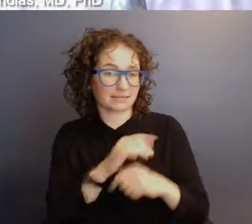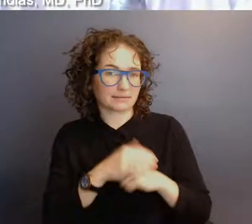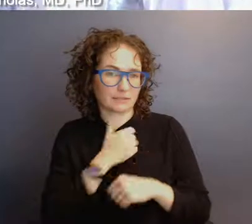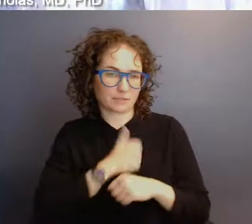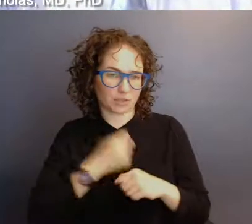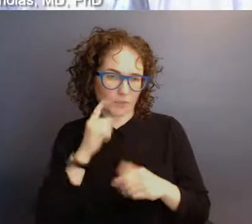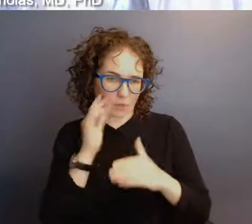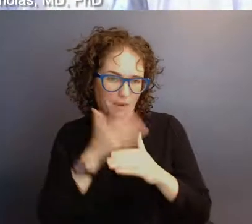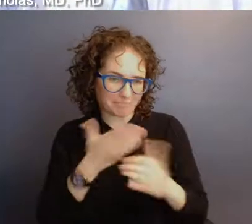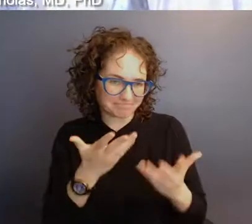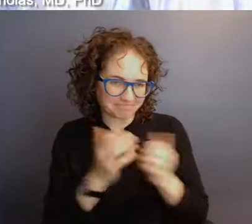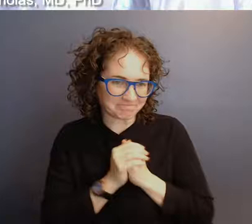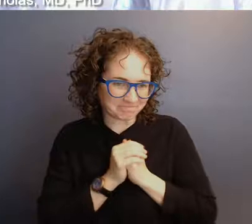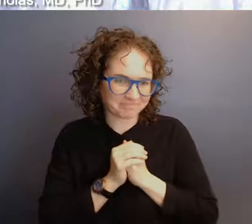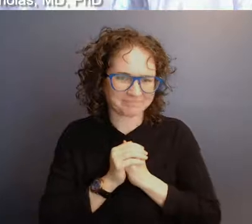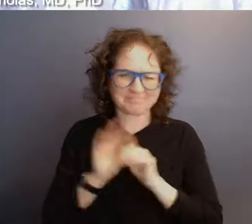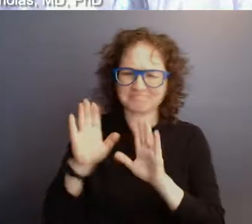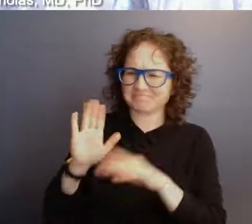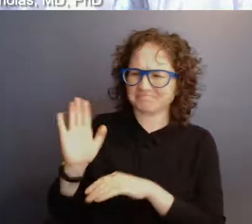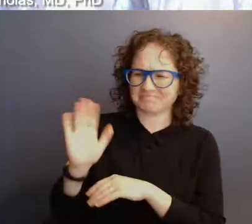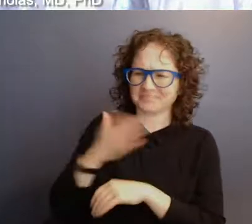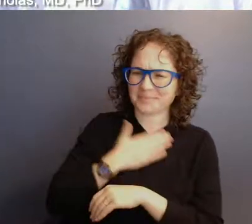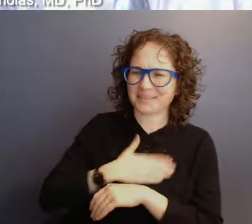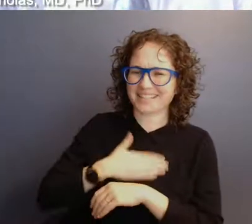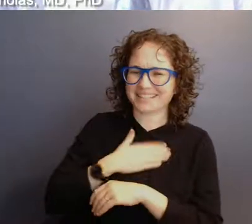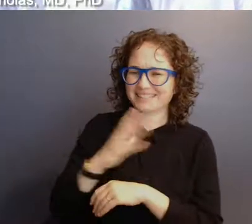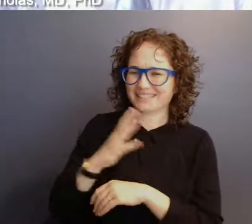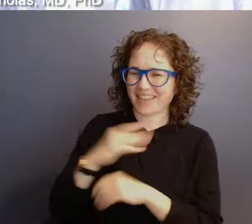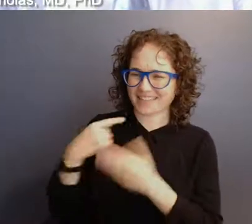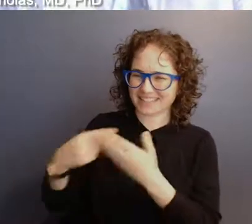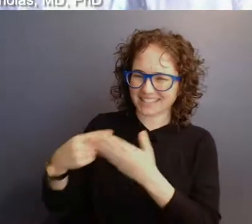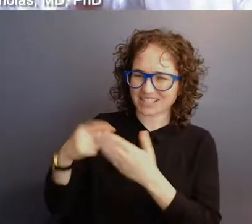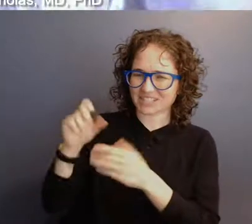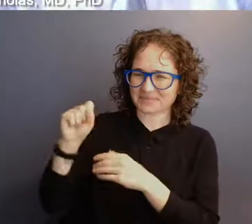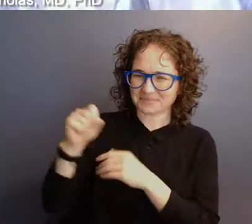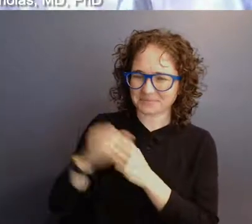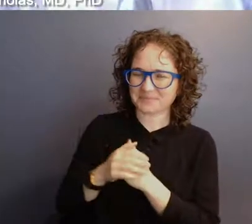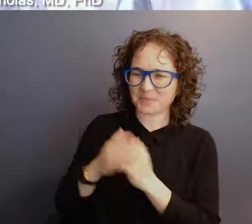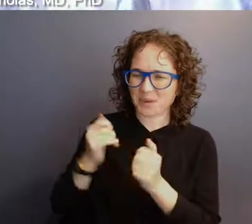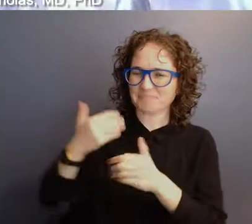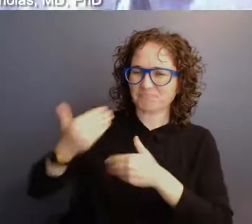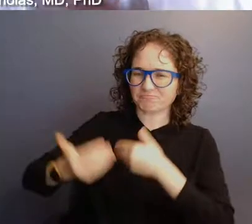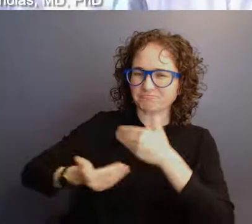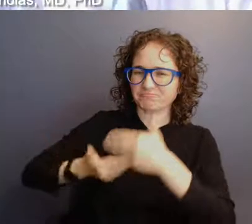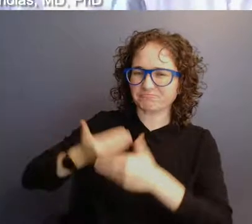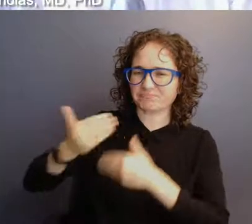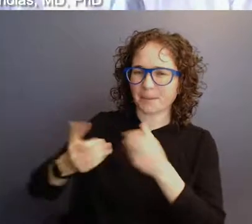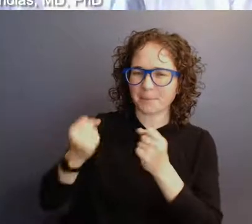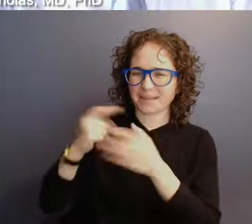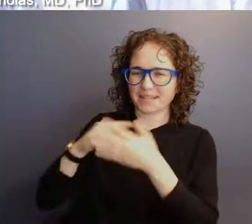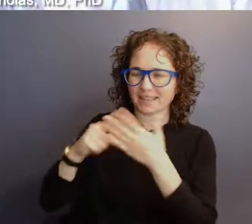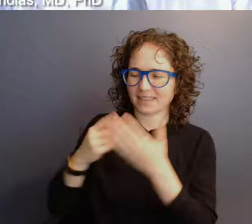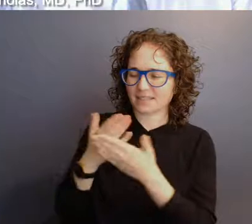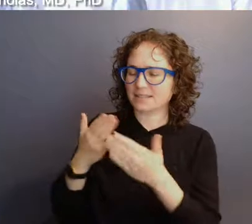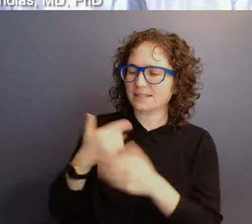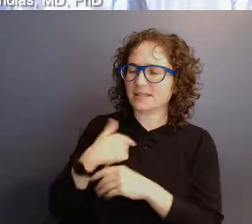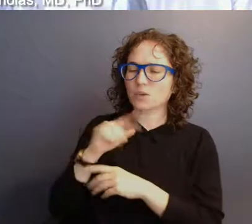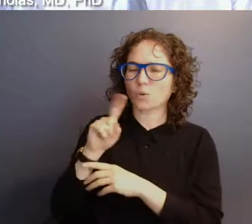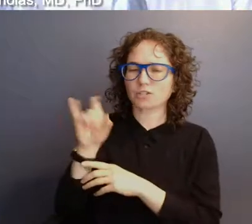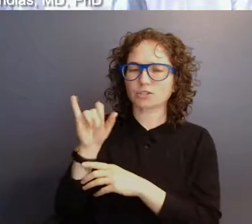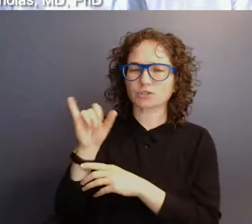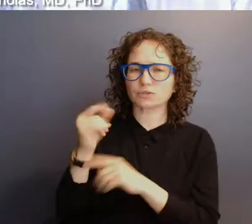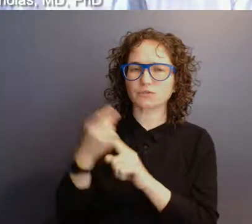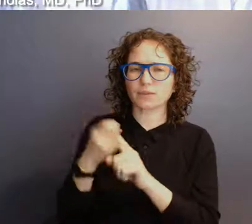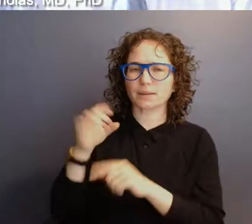Dr. Baumgarten. No, please. This is a discussion. We want to talk through a lot of things. And I do have a question too from